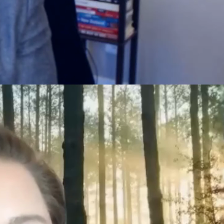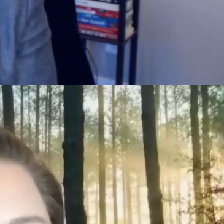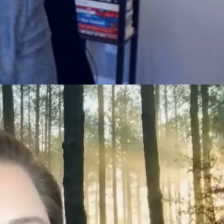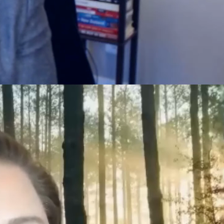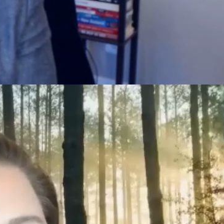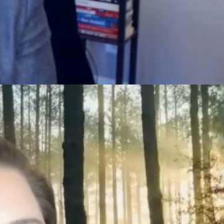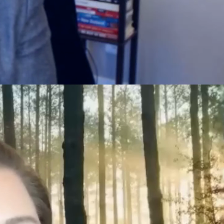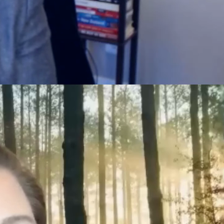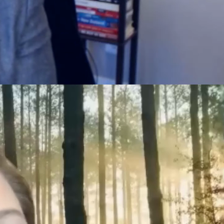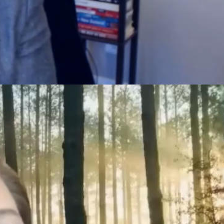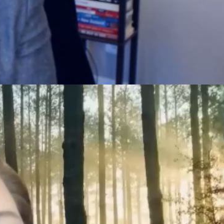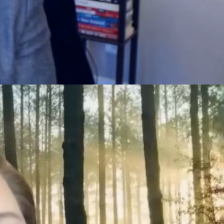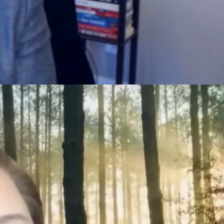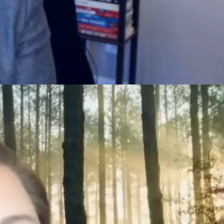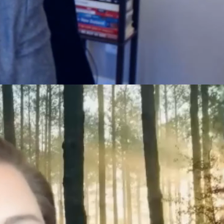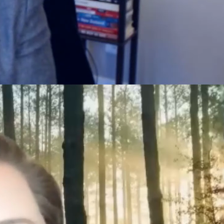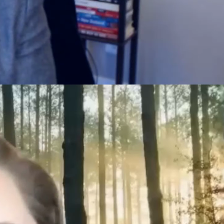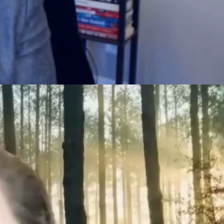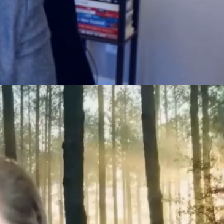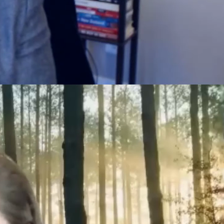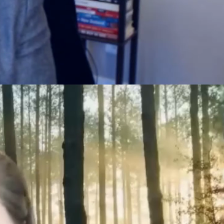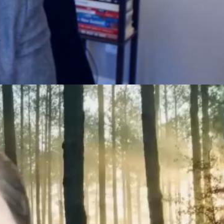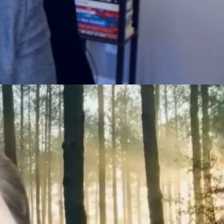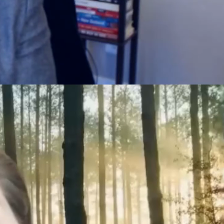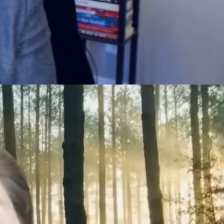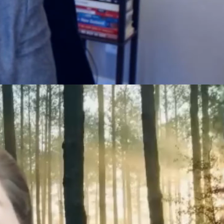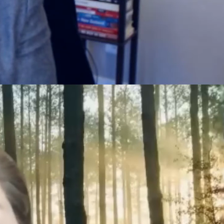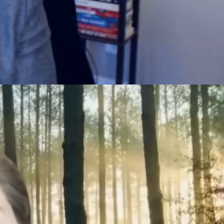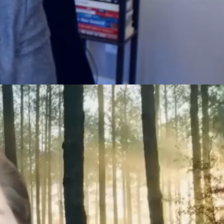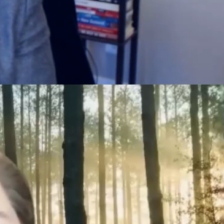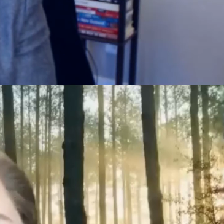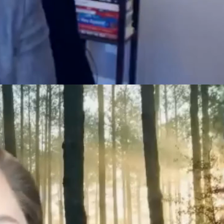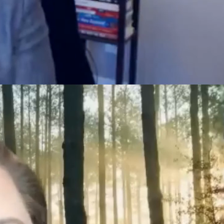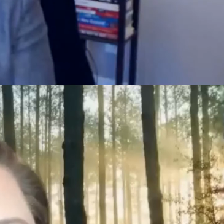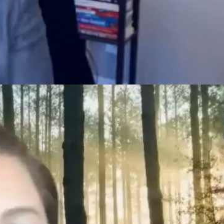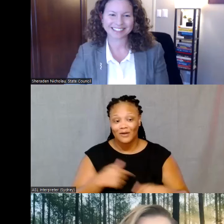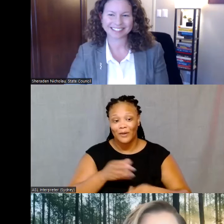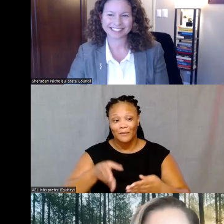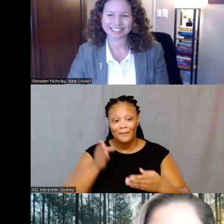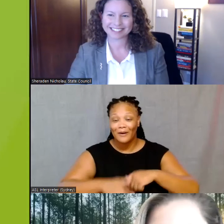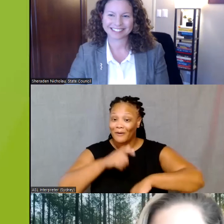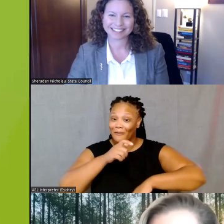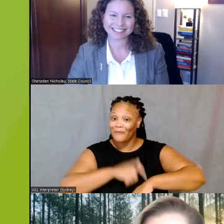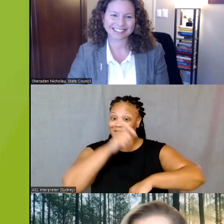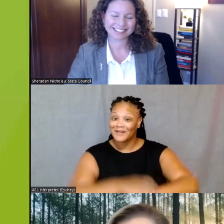Let's do it. I love it. Thank you both so much. And look at that, we actually finished right on time.